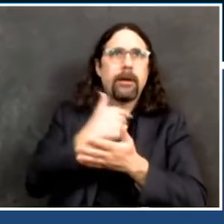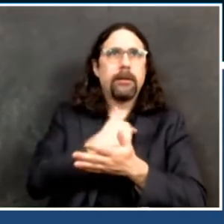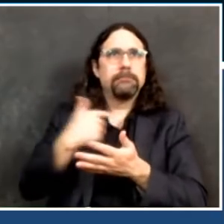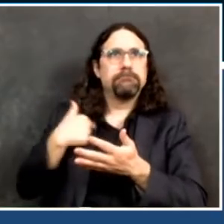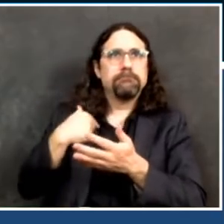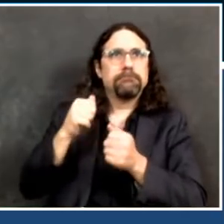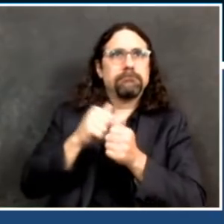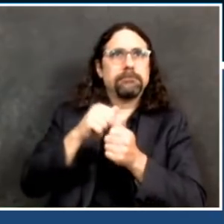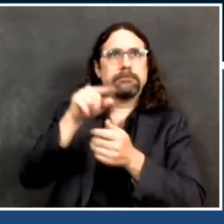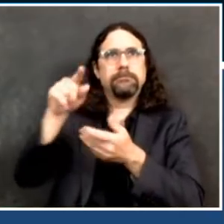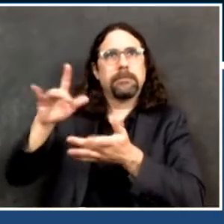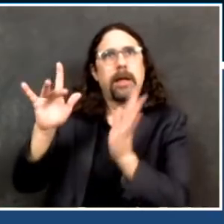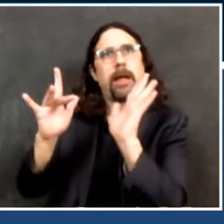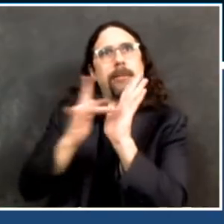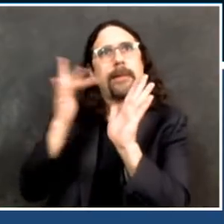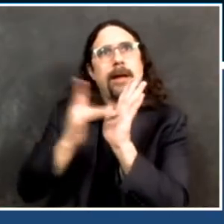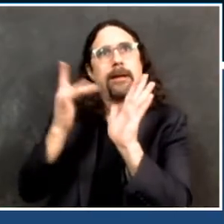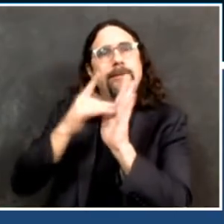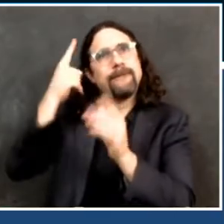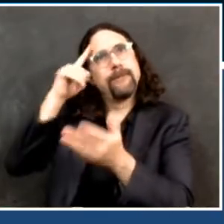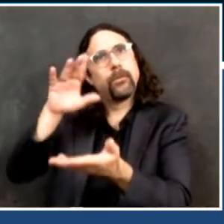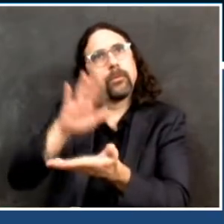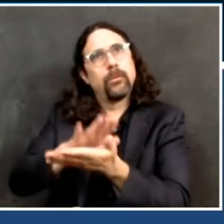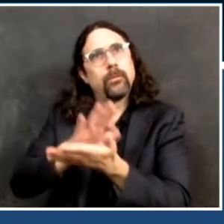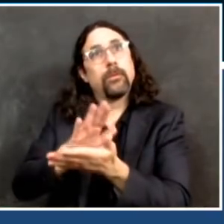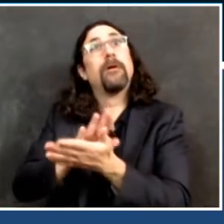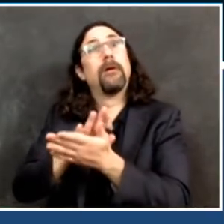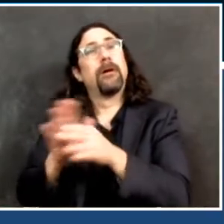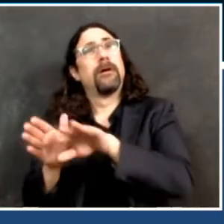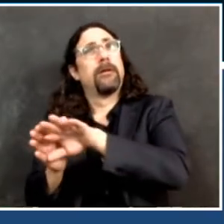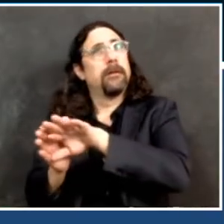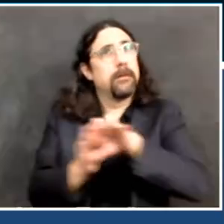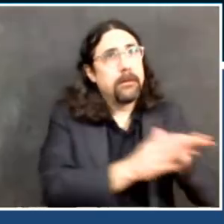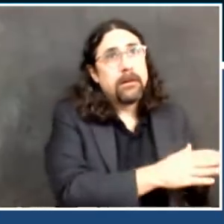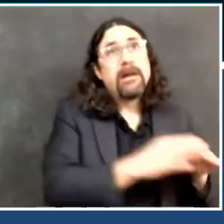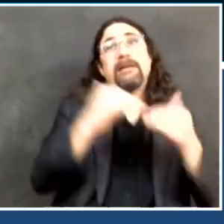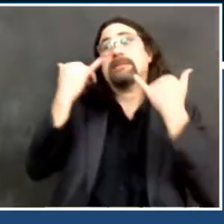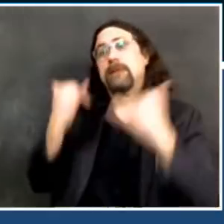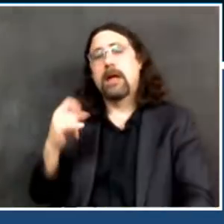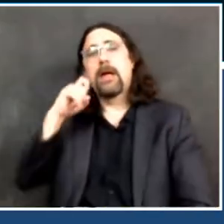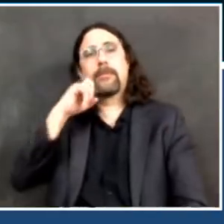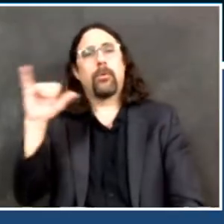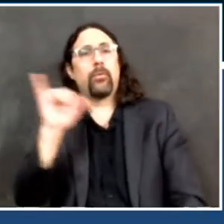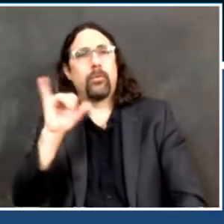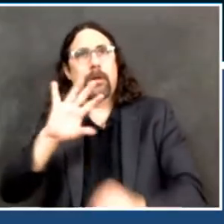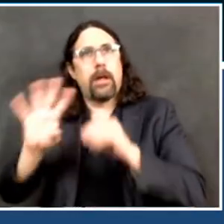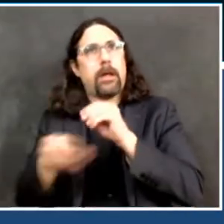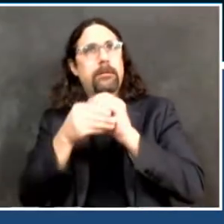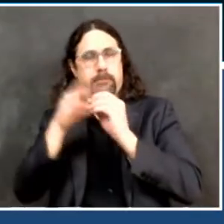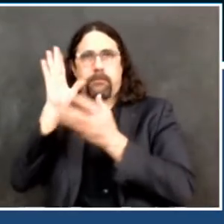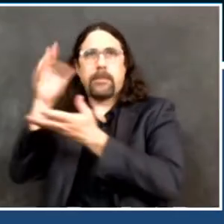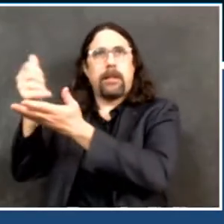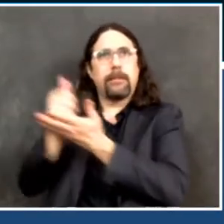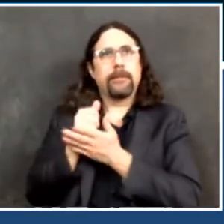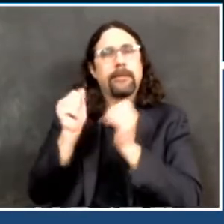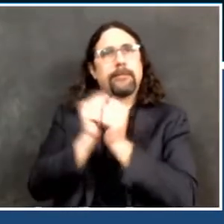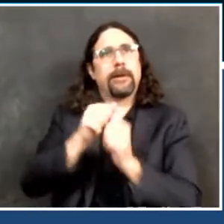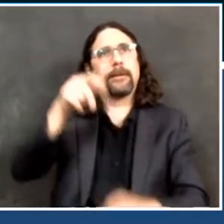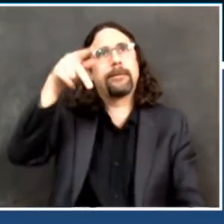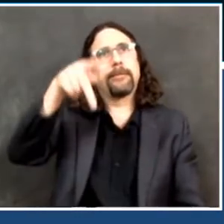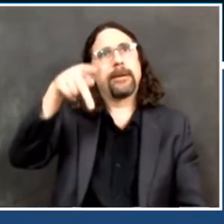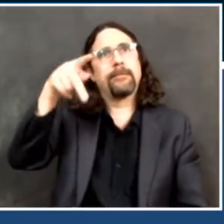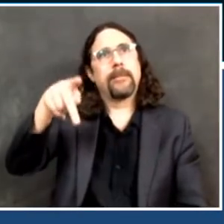with PPEs. And so not only did he say he'd get us what we needed, but he got it to us in 24 hours, which is